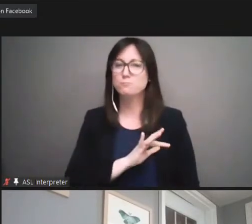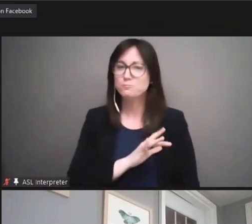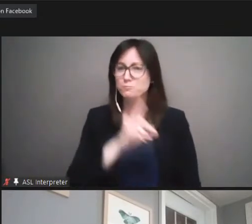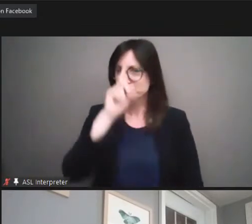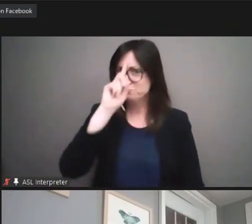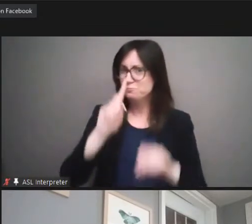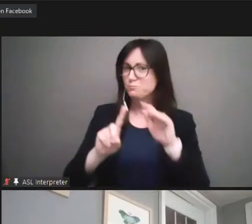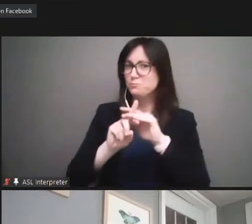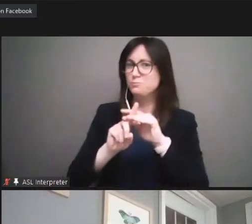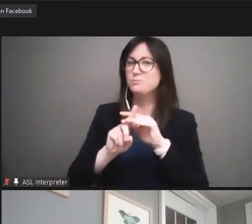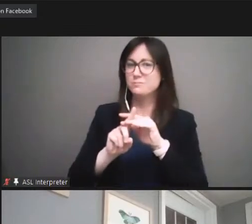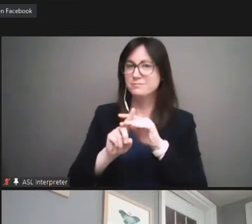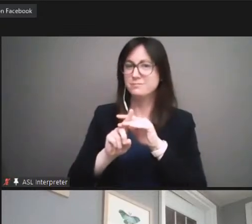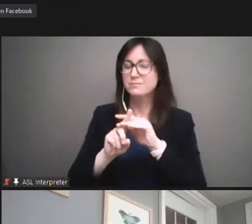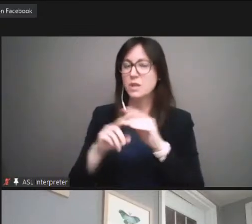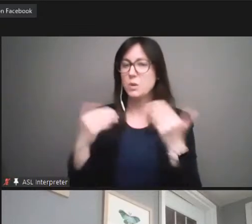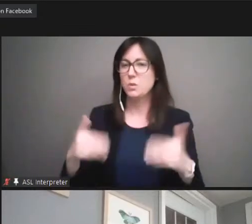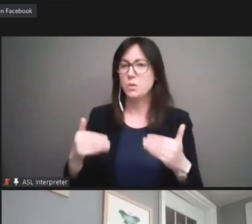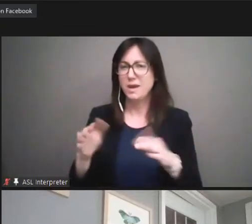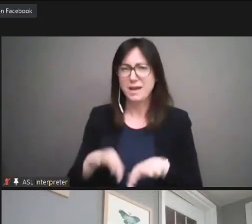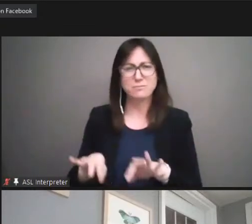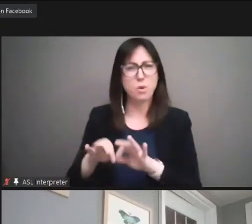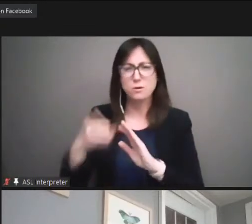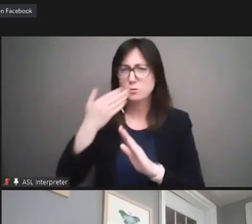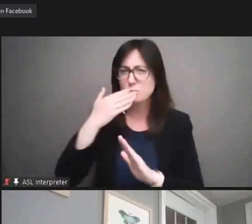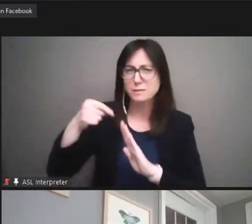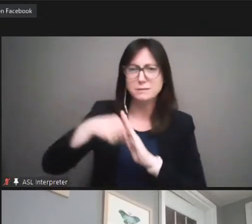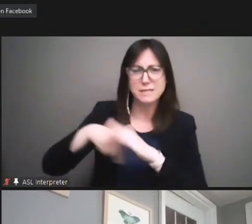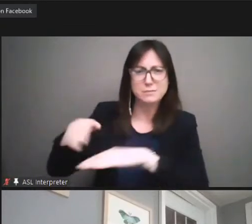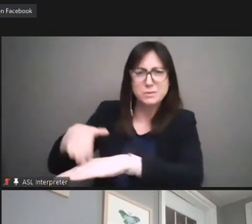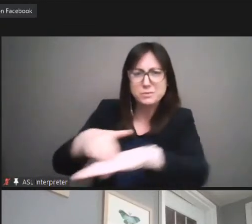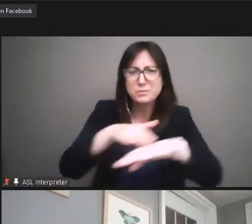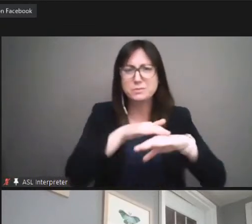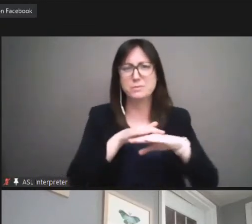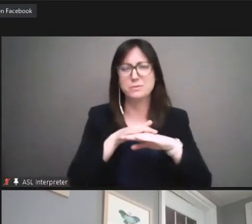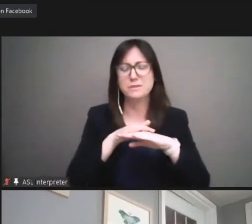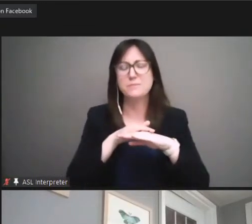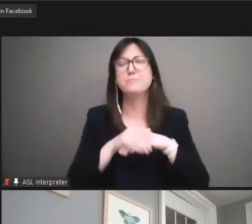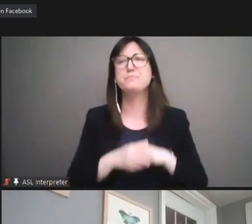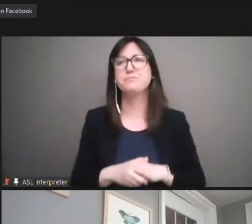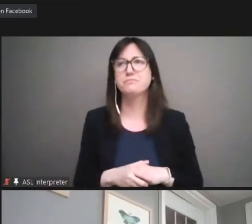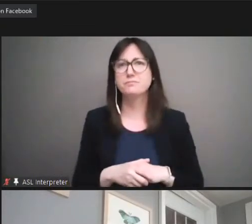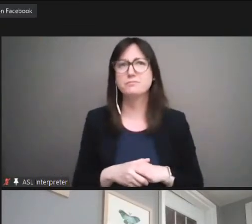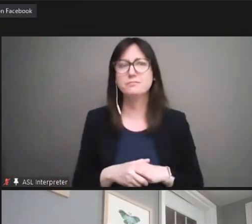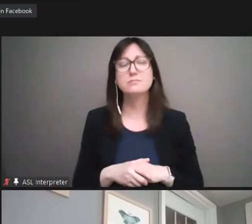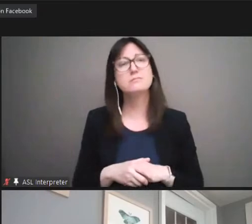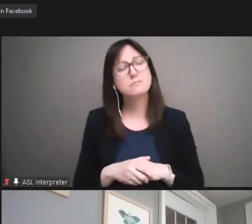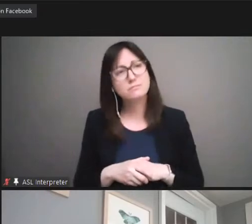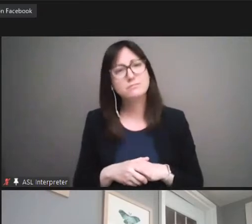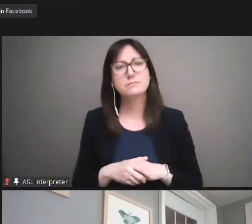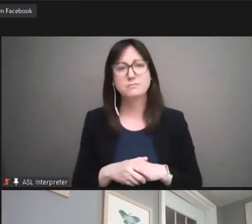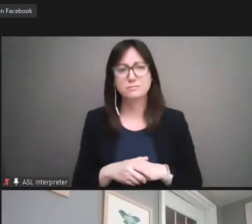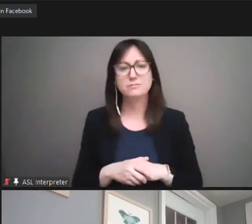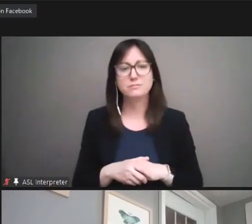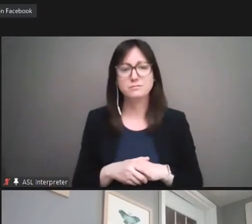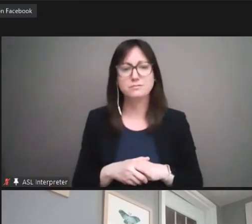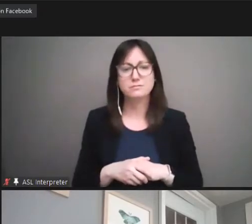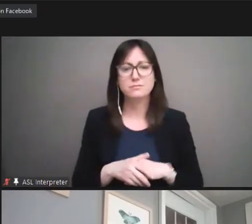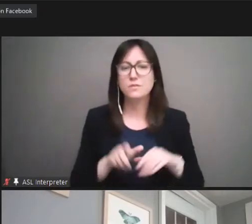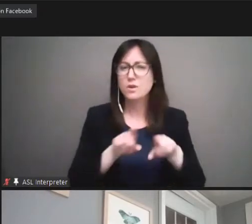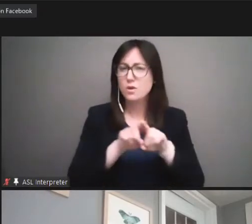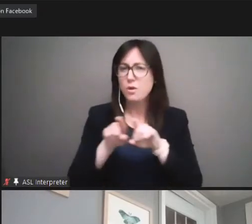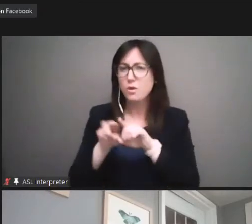head when I heard that piece. But also to the same point of trying to regain